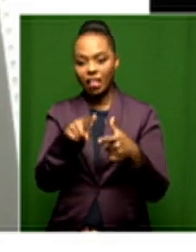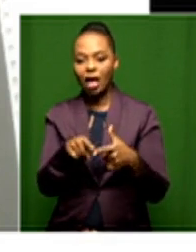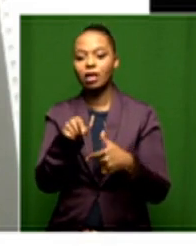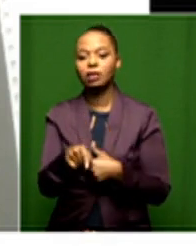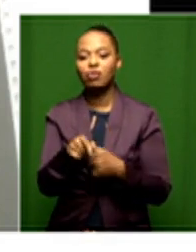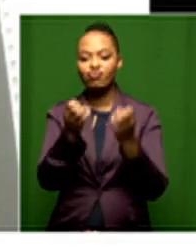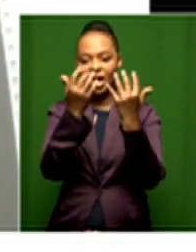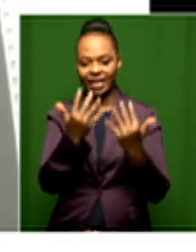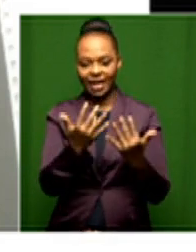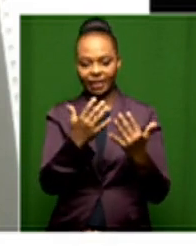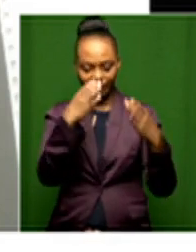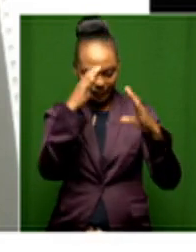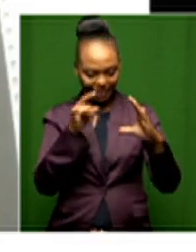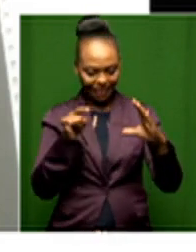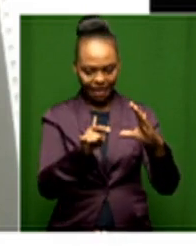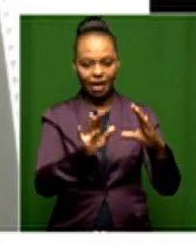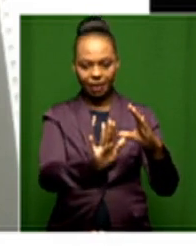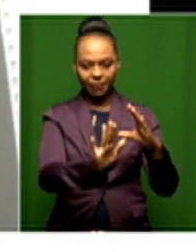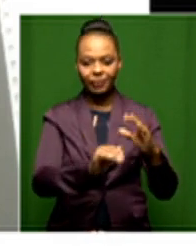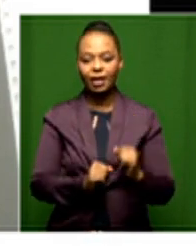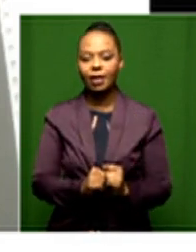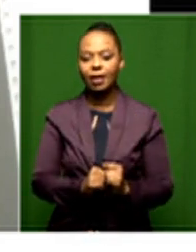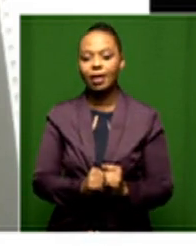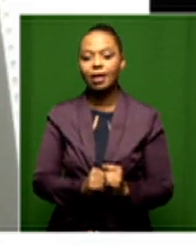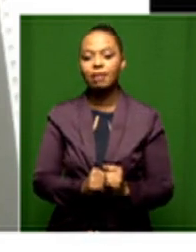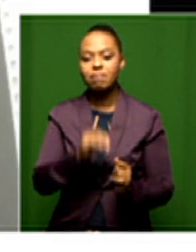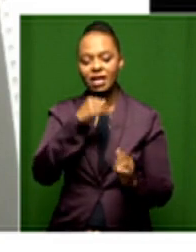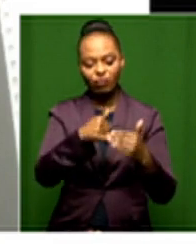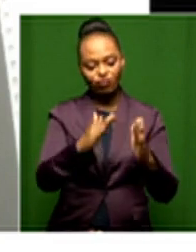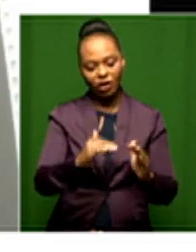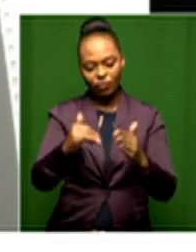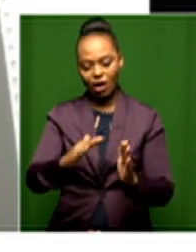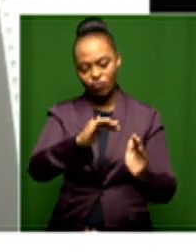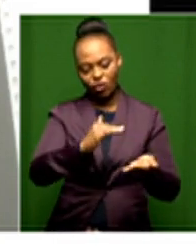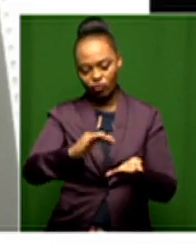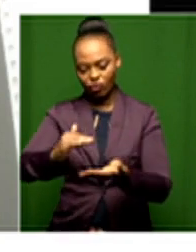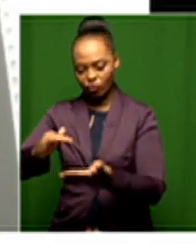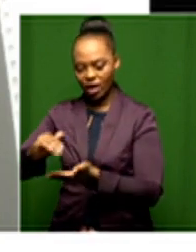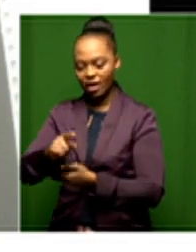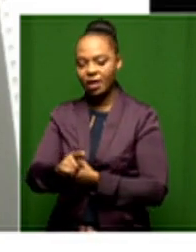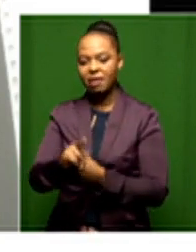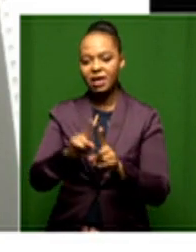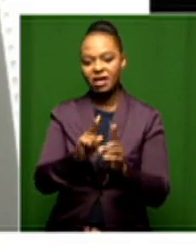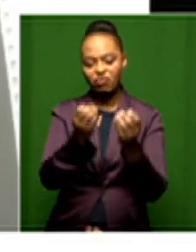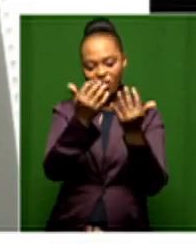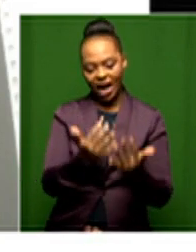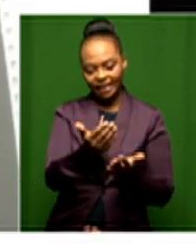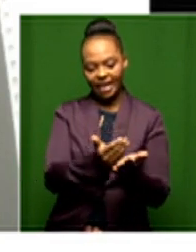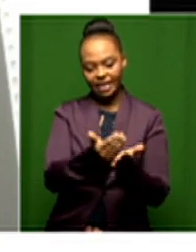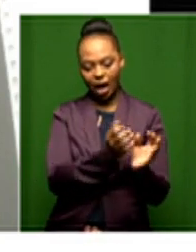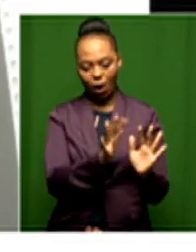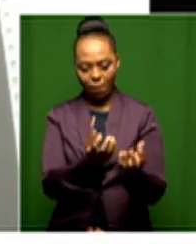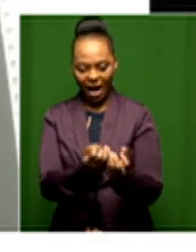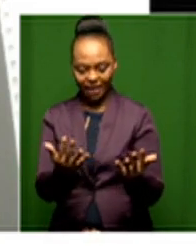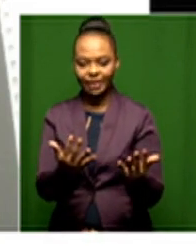our budgeting on those. So benchmarking is basically an indicator of how much this vaccine